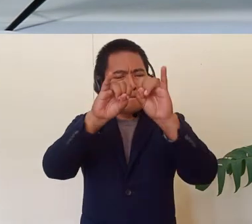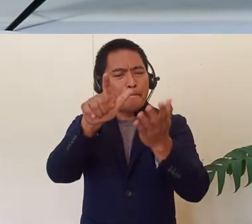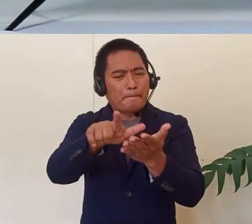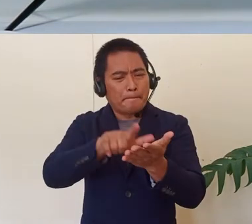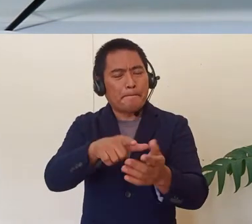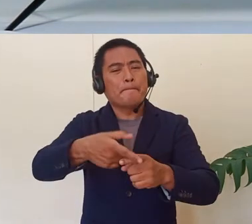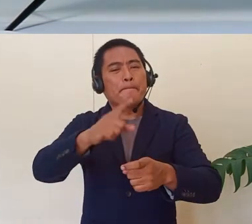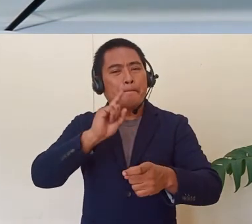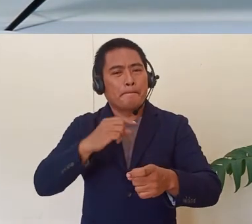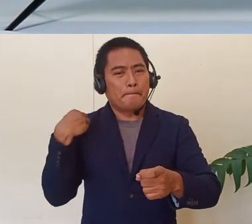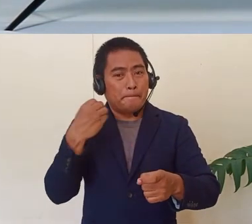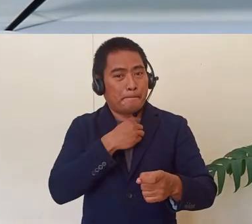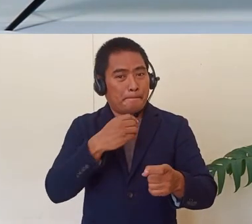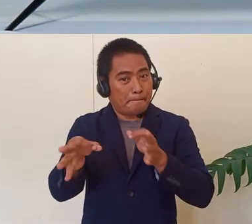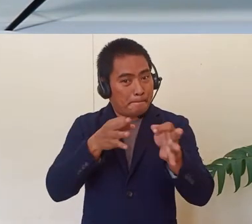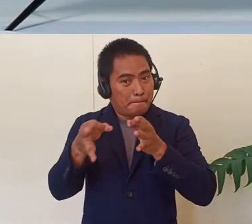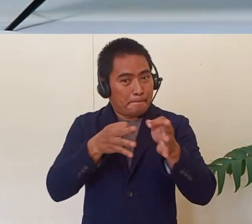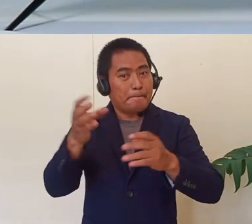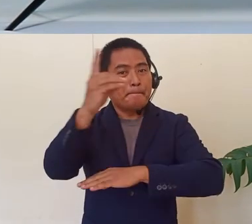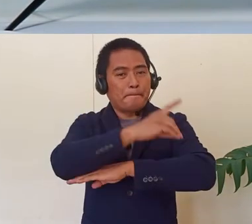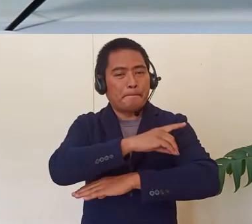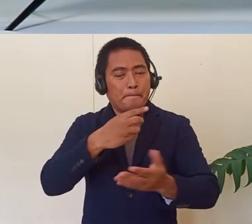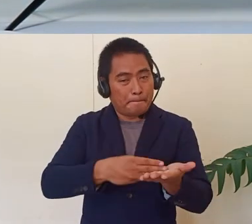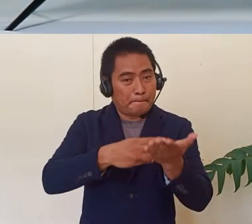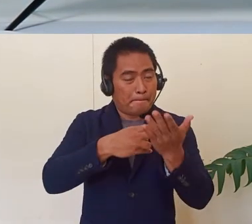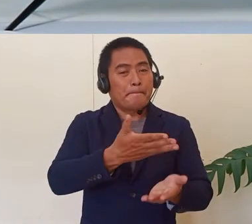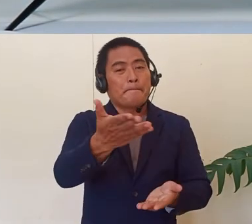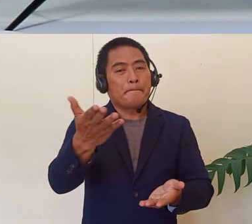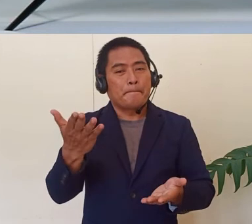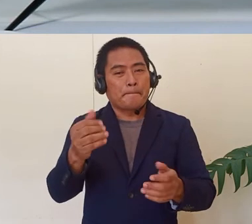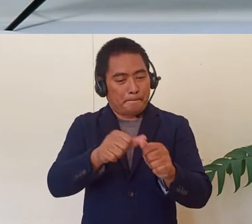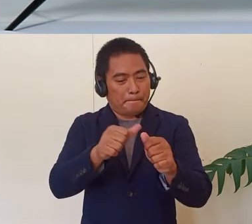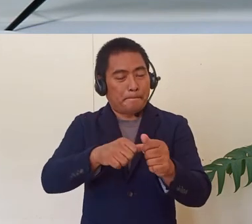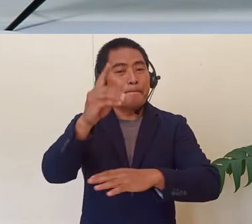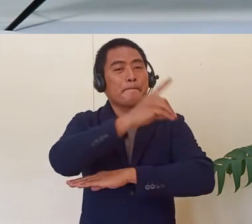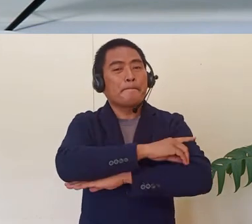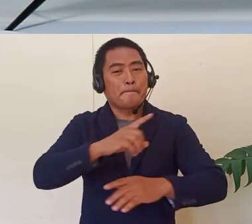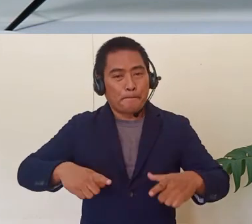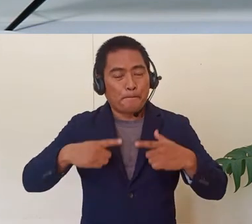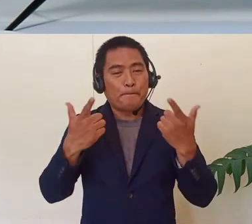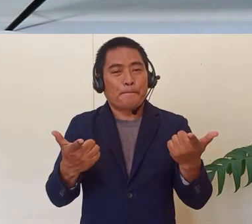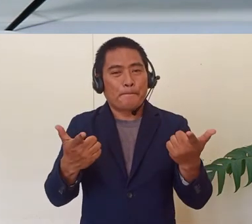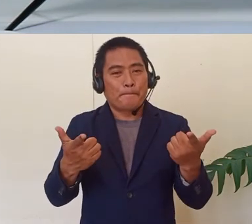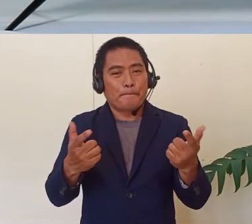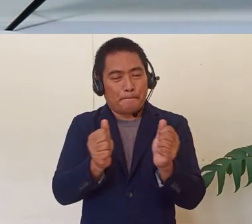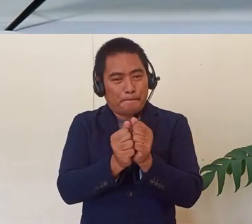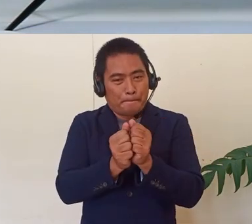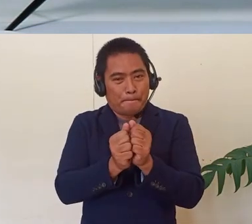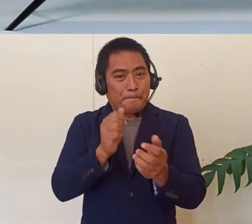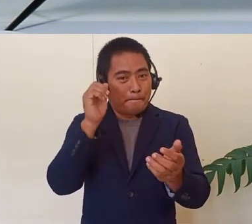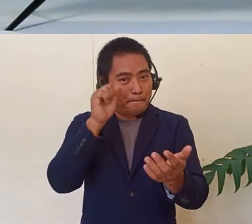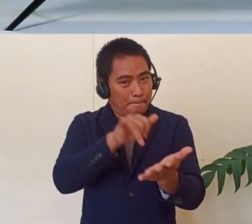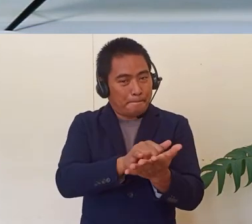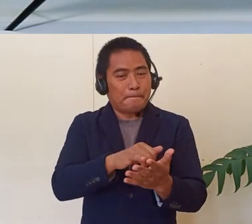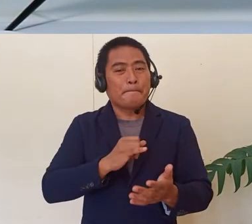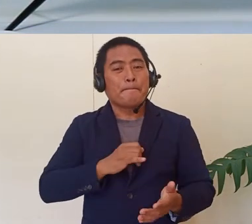your everyday life. With that, I'm glad that I was able to share